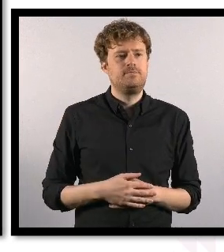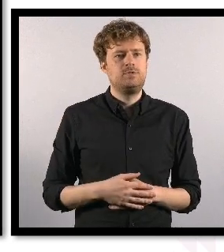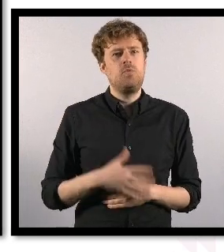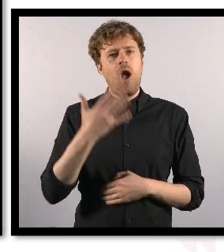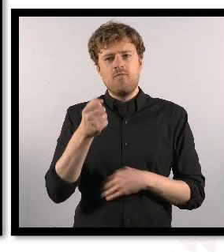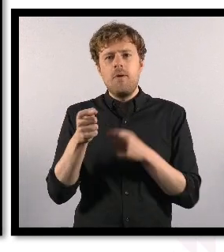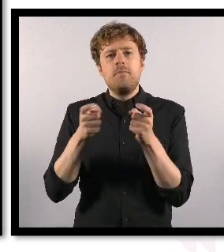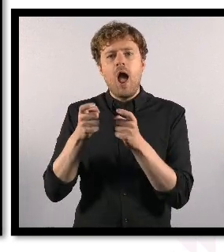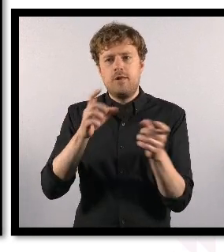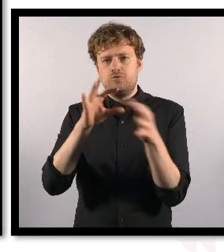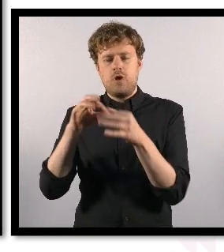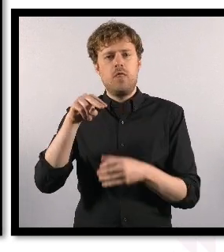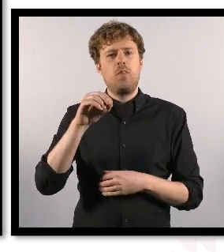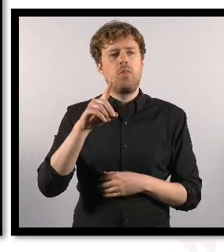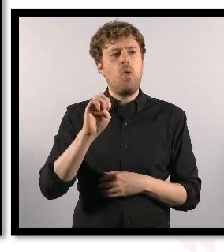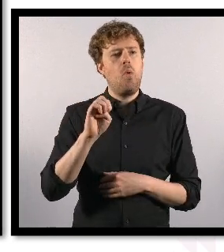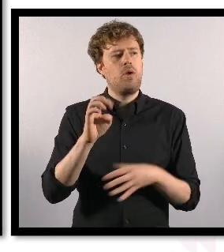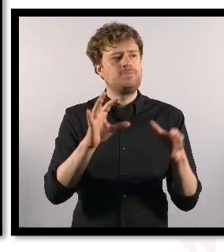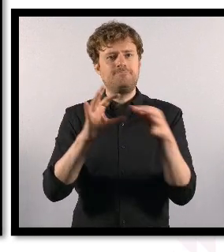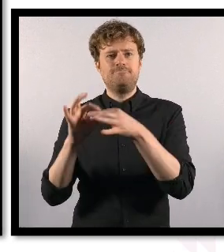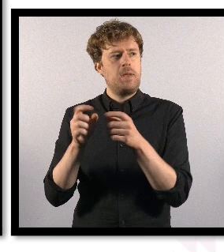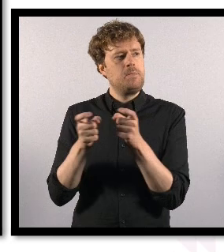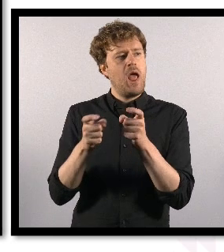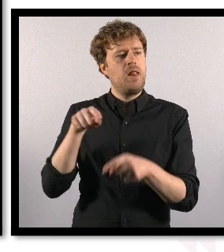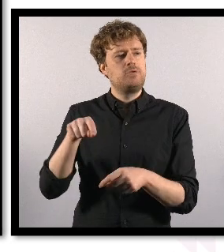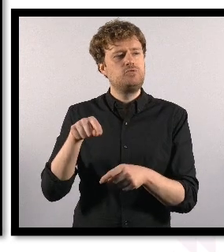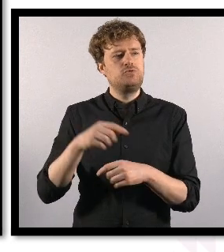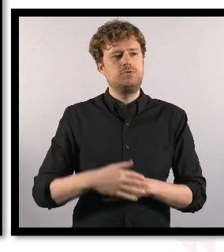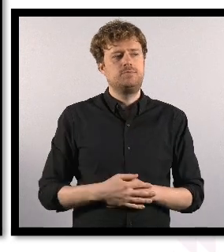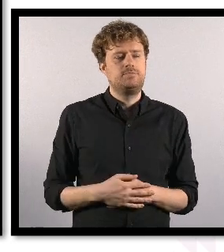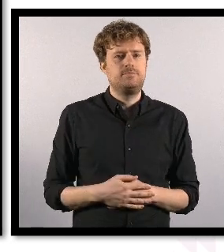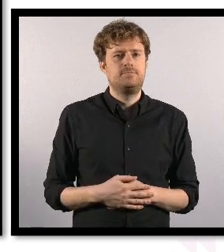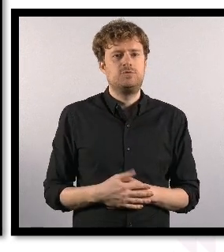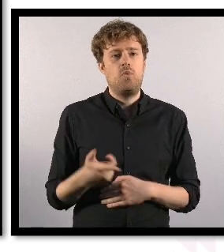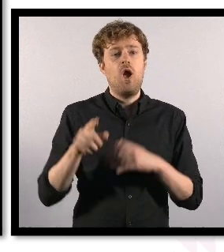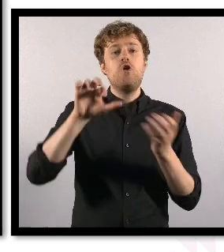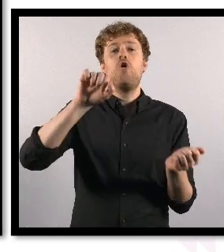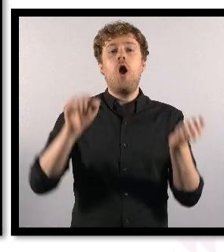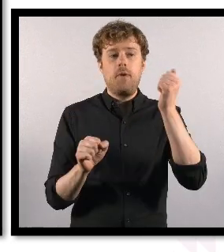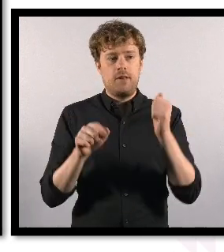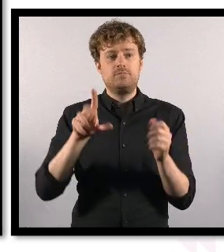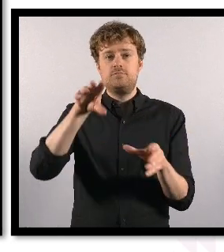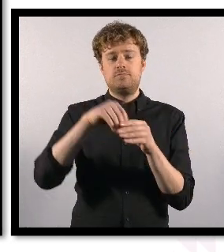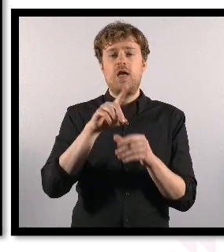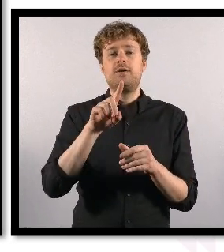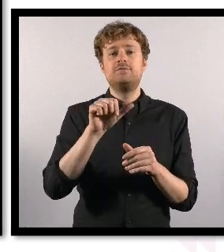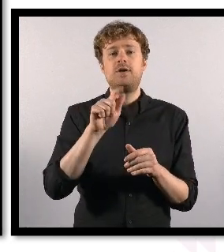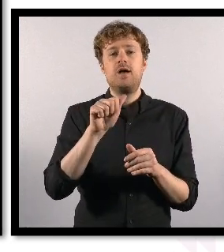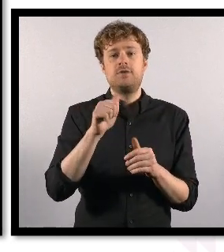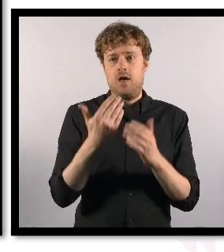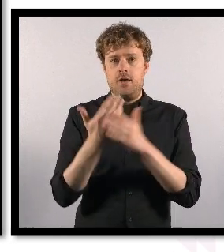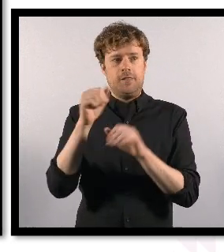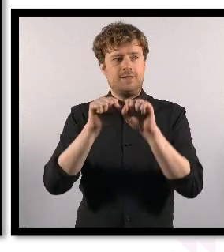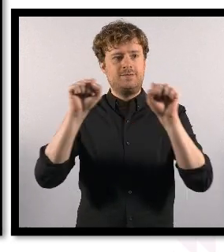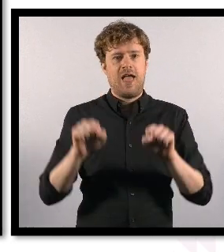Kubernetes. I would mention projects such as Vitess, which provides cloud-native distributed MySQL at